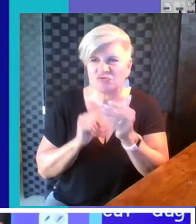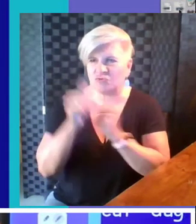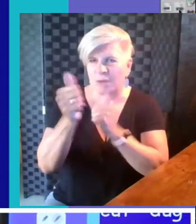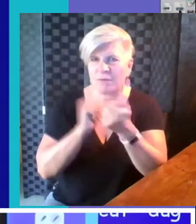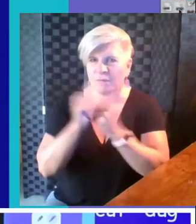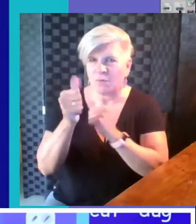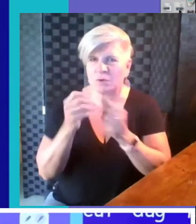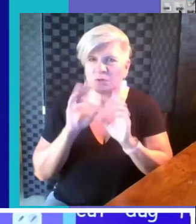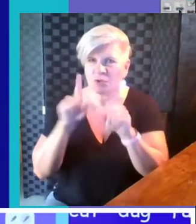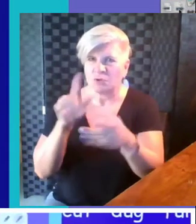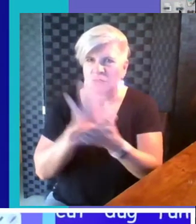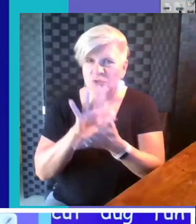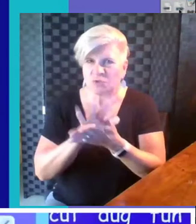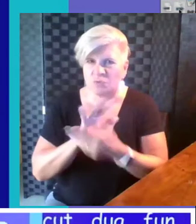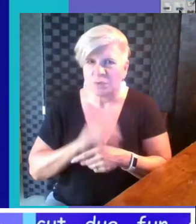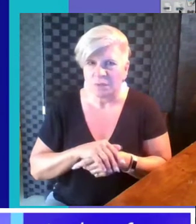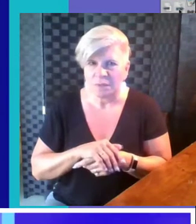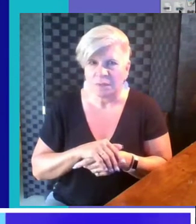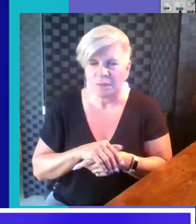school?